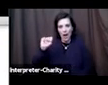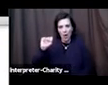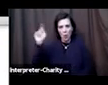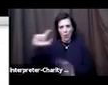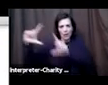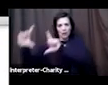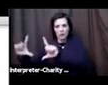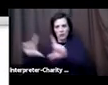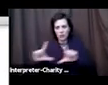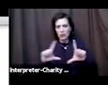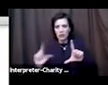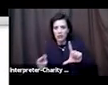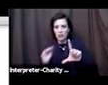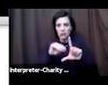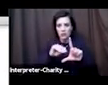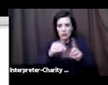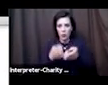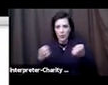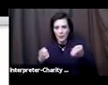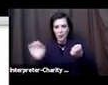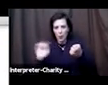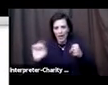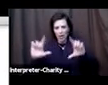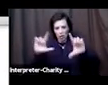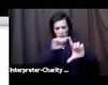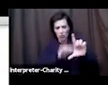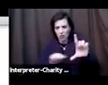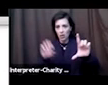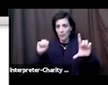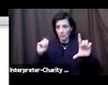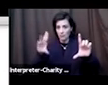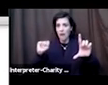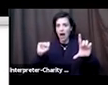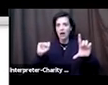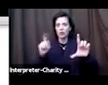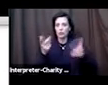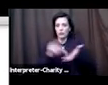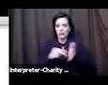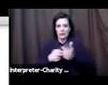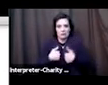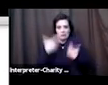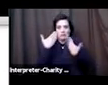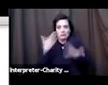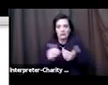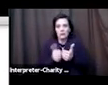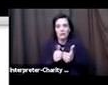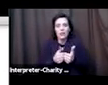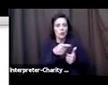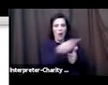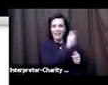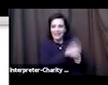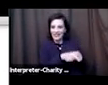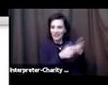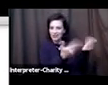into the device, and where to put that information. So I'm going to need to hear from those other team members to help me write that section